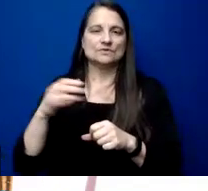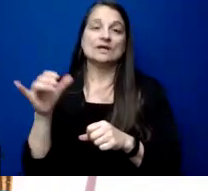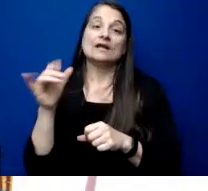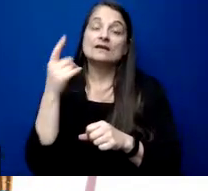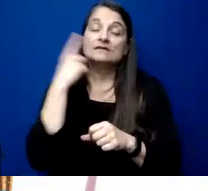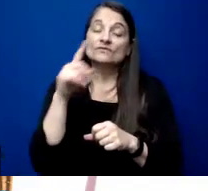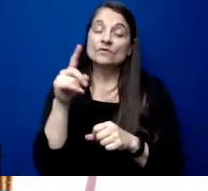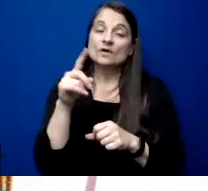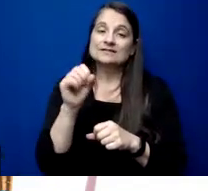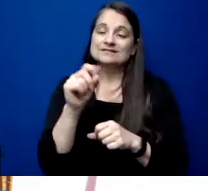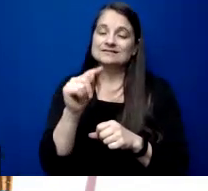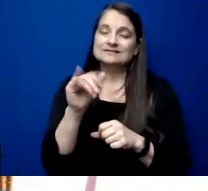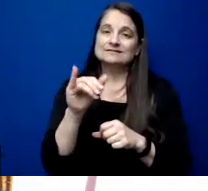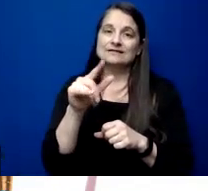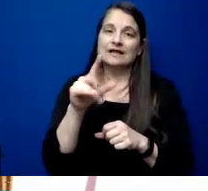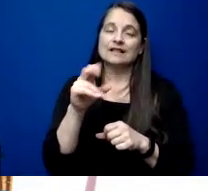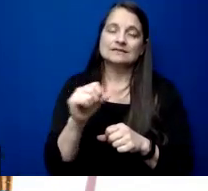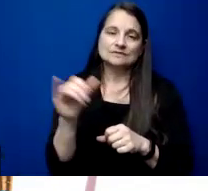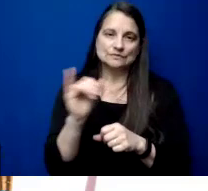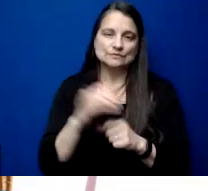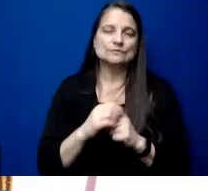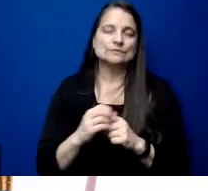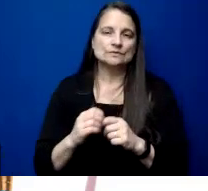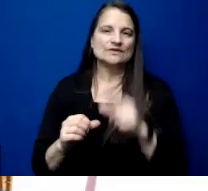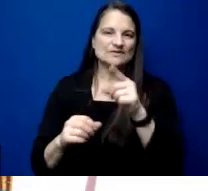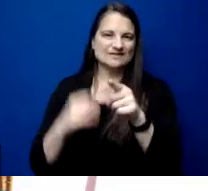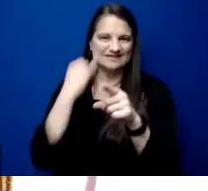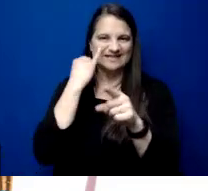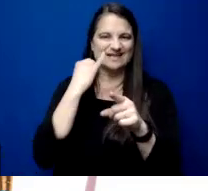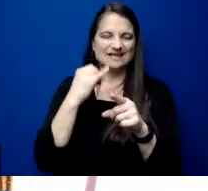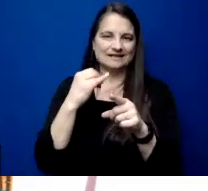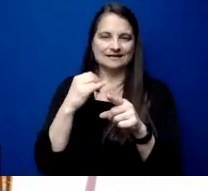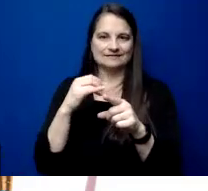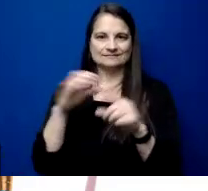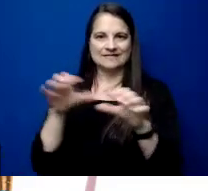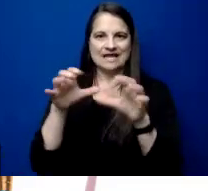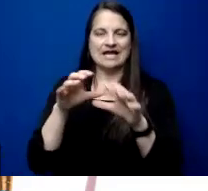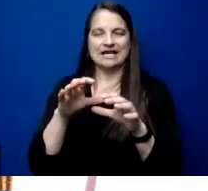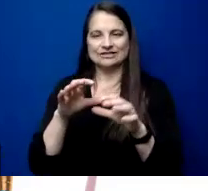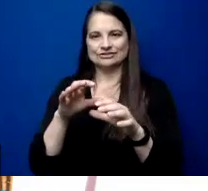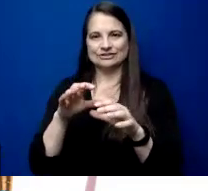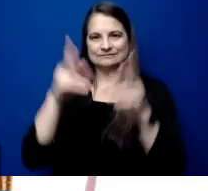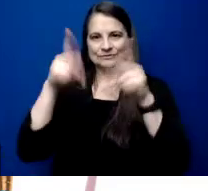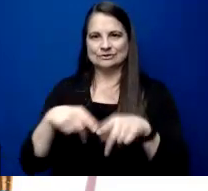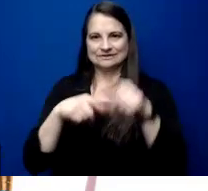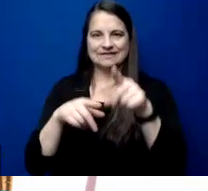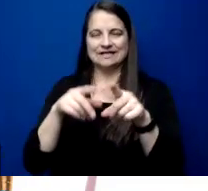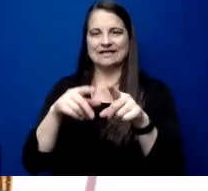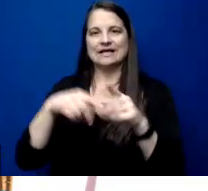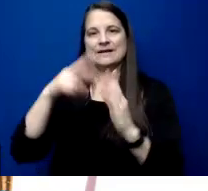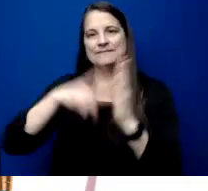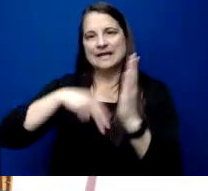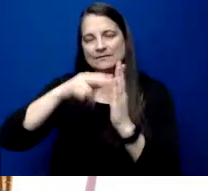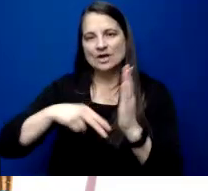well. The examples here show it on an action figure, a paintbrush, an electric toothbrush, and a spoon.